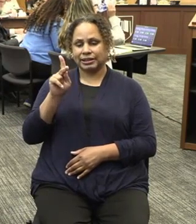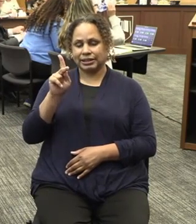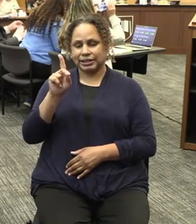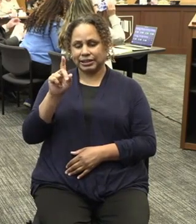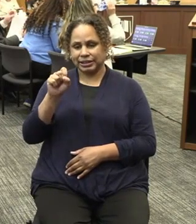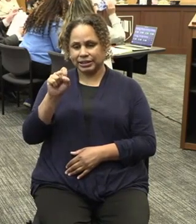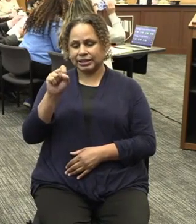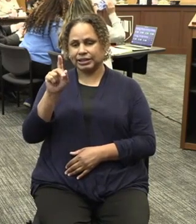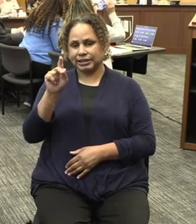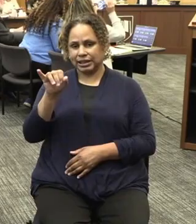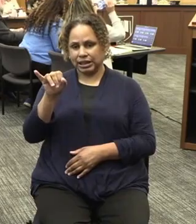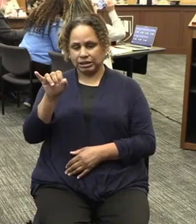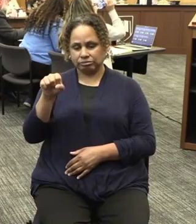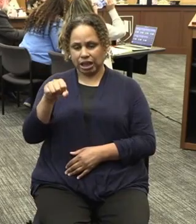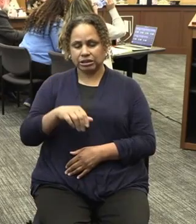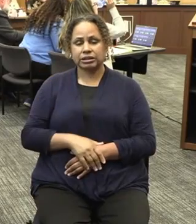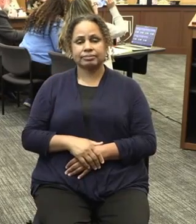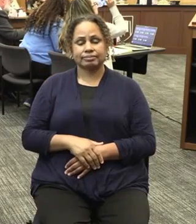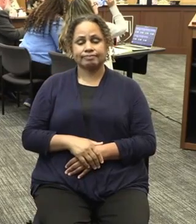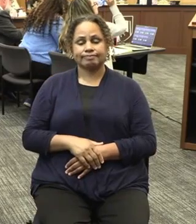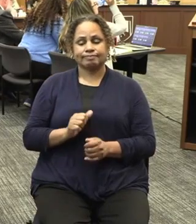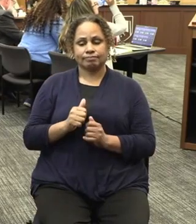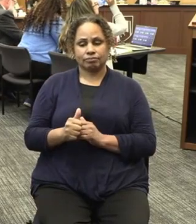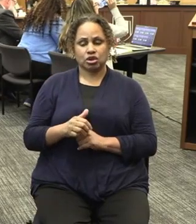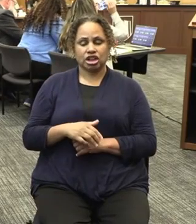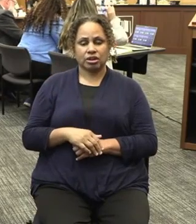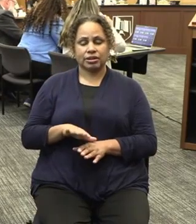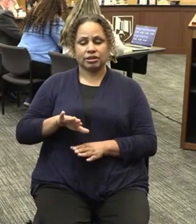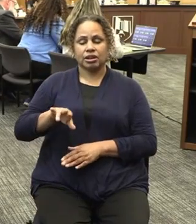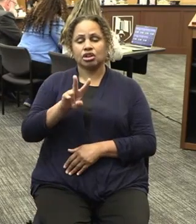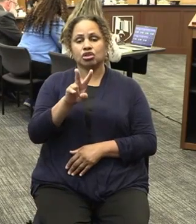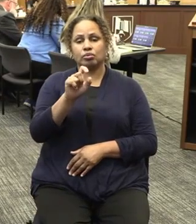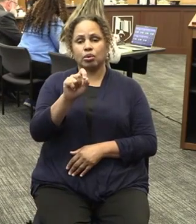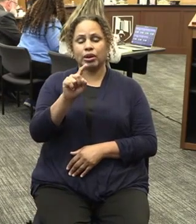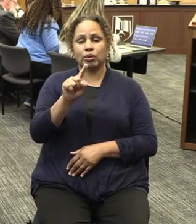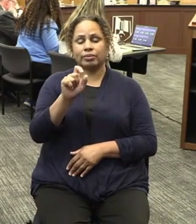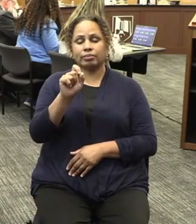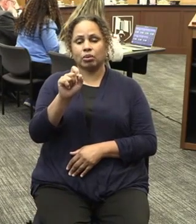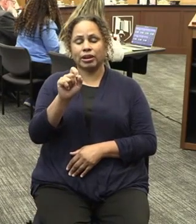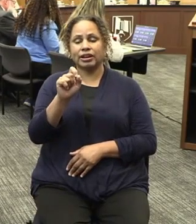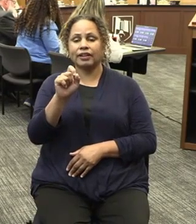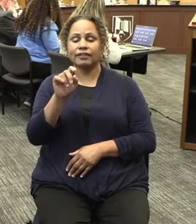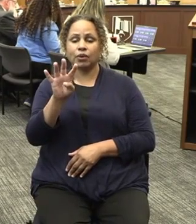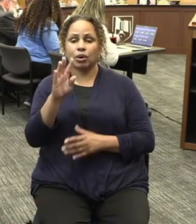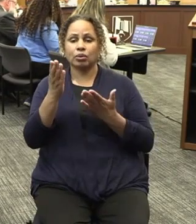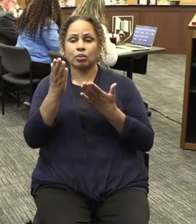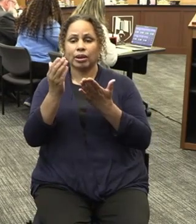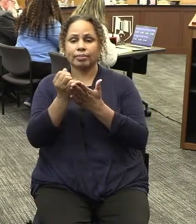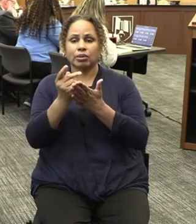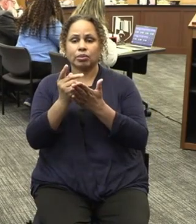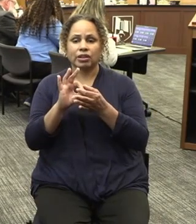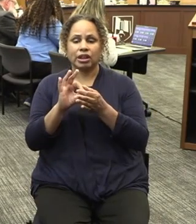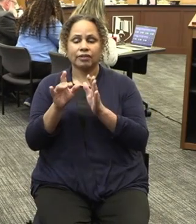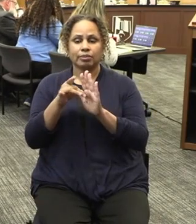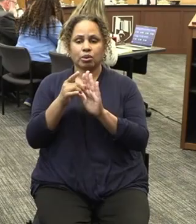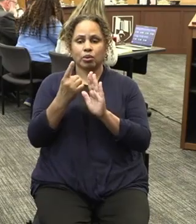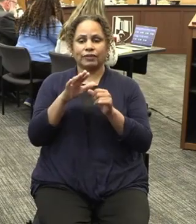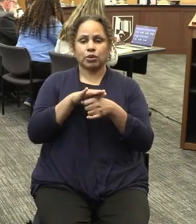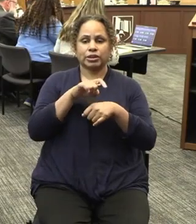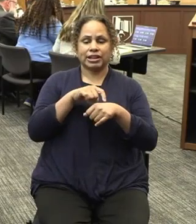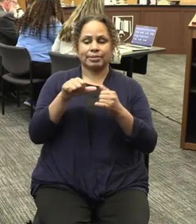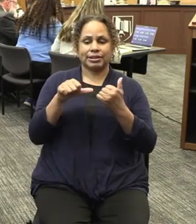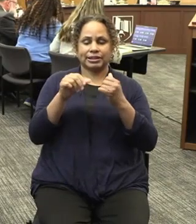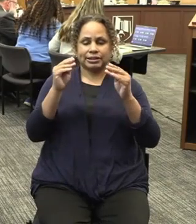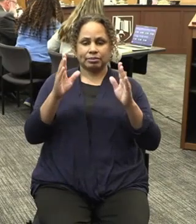Yes. Item motion carries. Item 2.1.4, recommending the approval of appointment of one full-time assistant professor